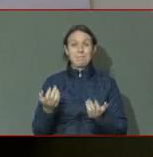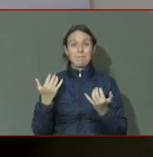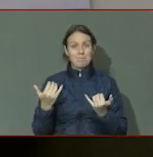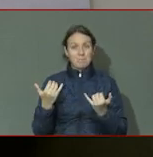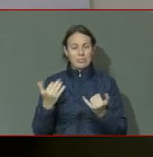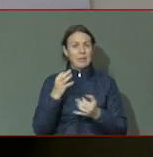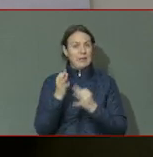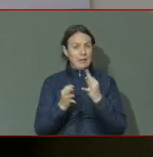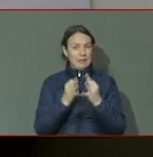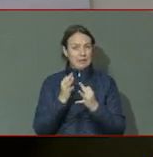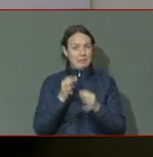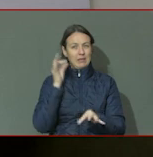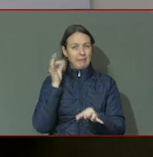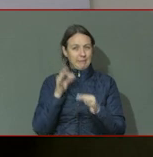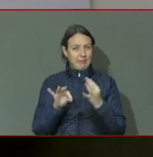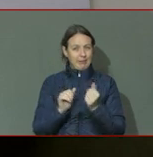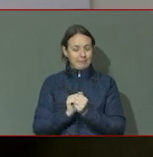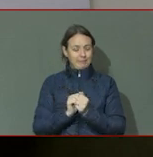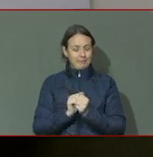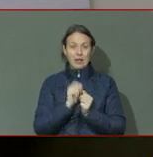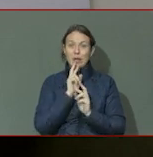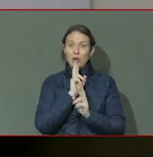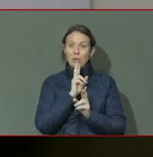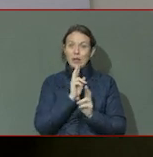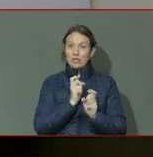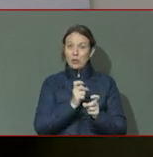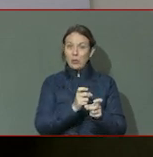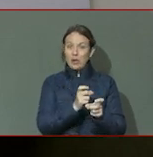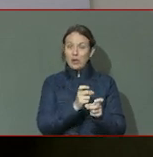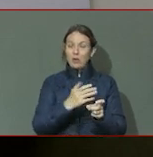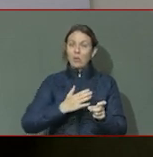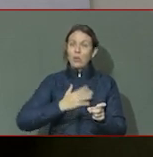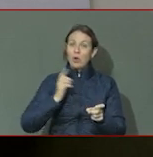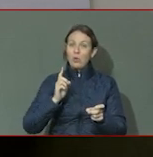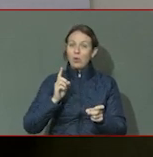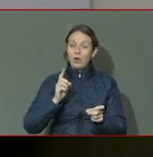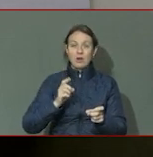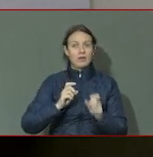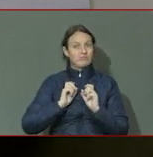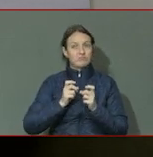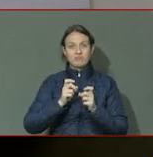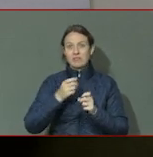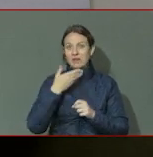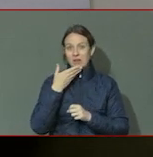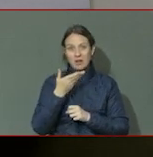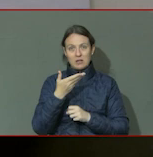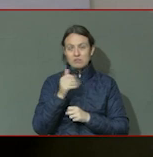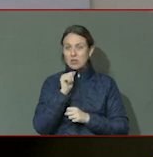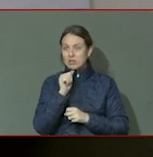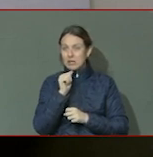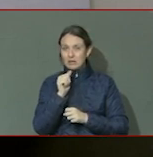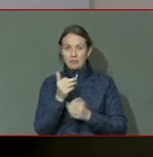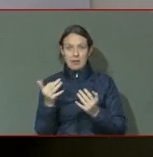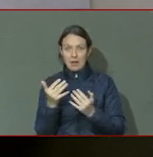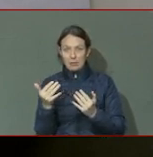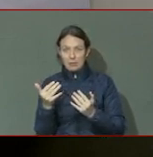explaining it very simple. Reaction rate, you just want to get results quickly. It doesn't matter how much you get. So you just want